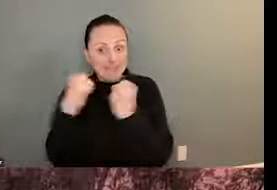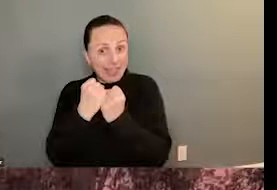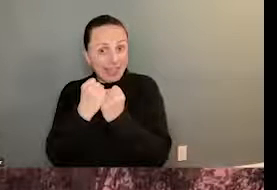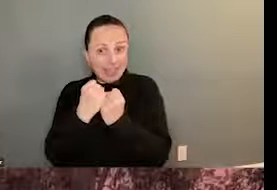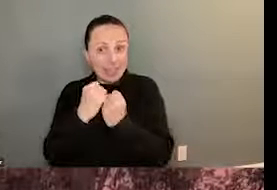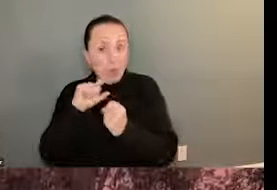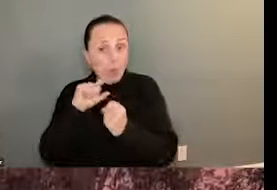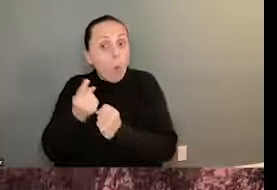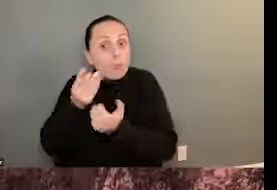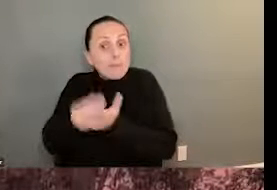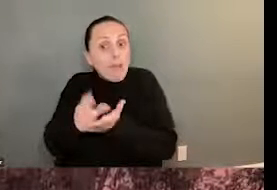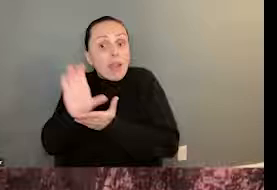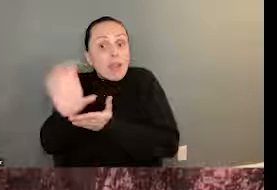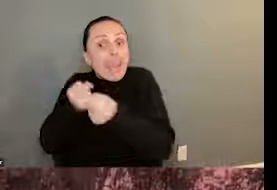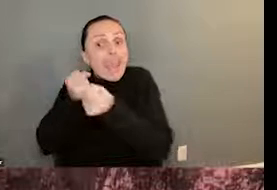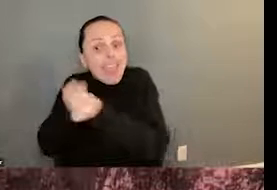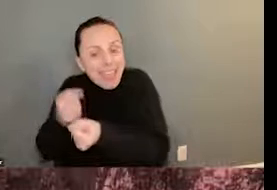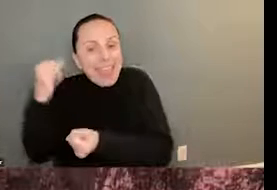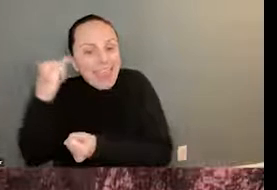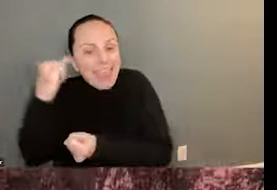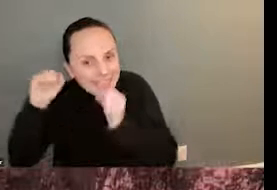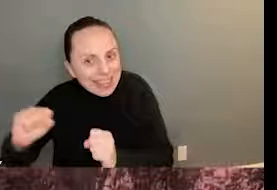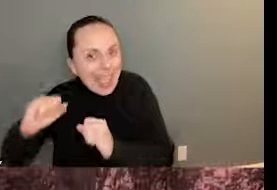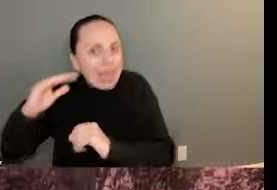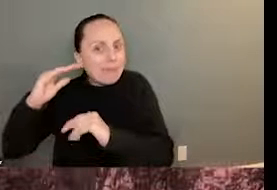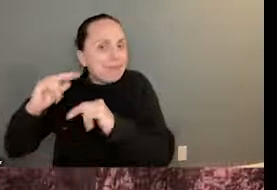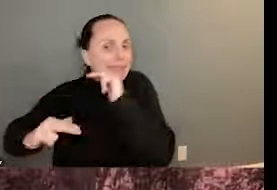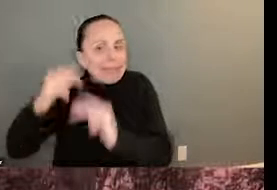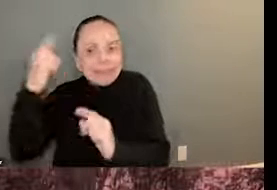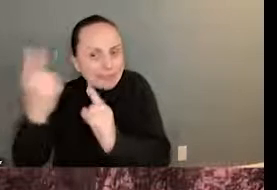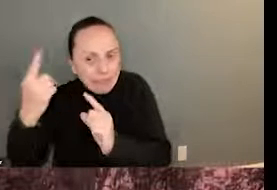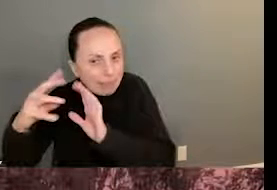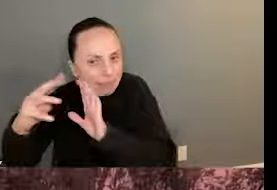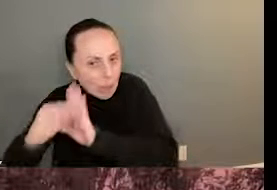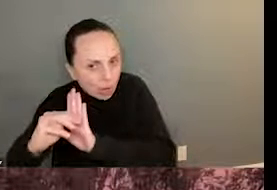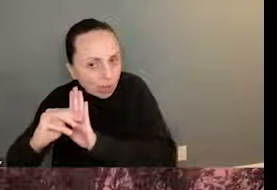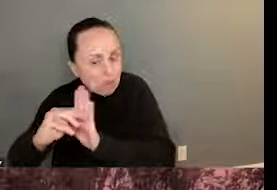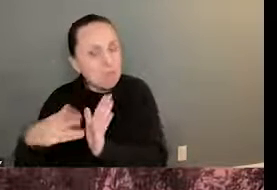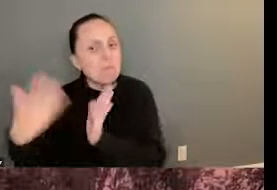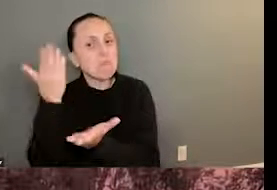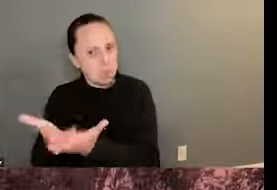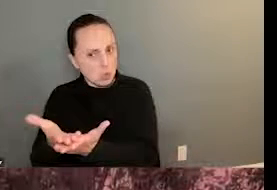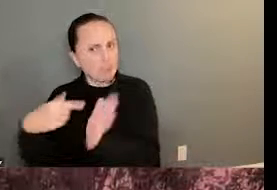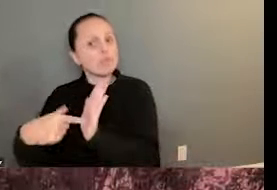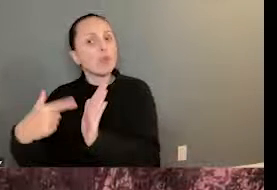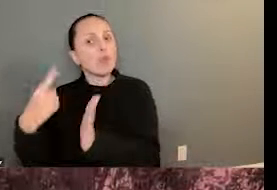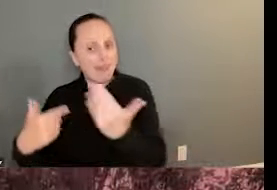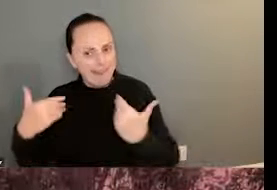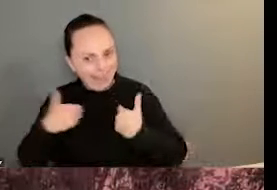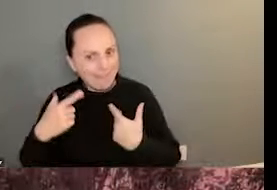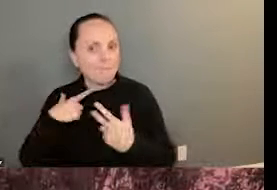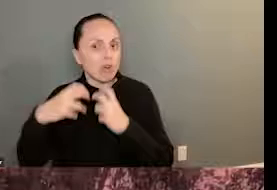you funding if you can build some type of quantitative model to say, here's what we have, conserve our